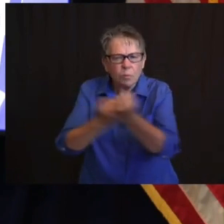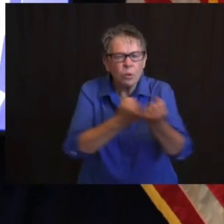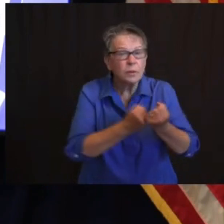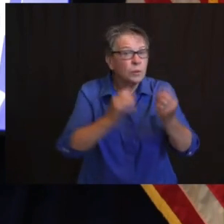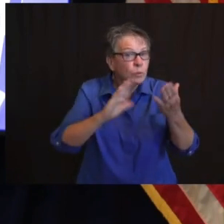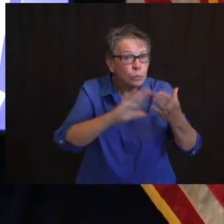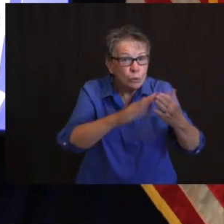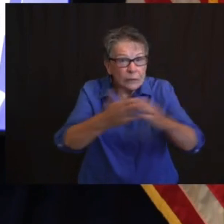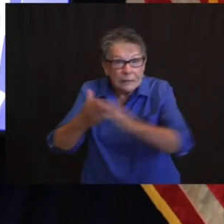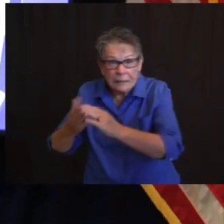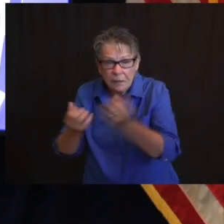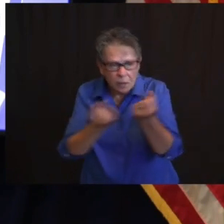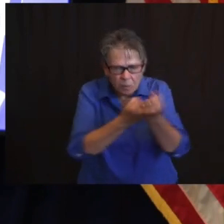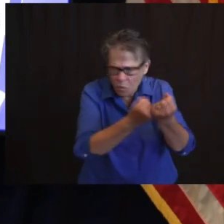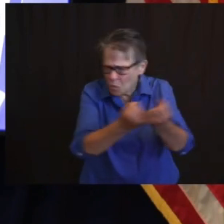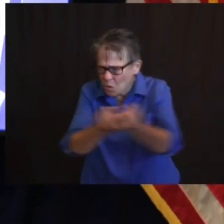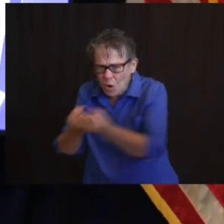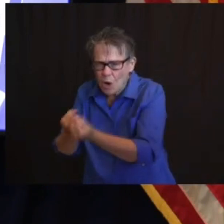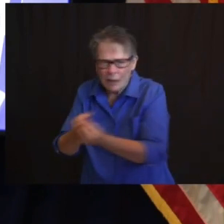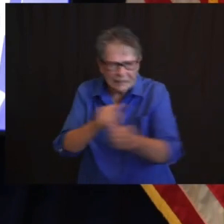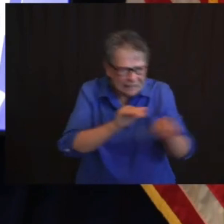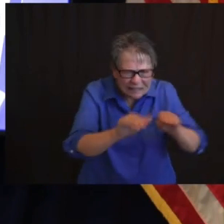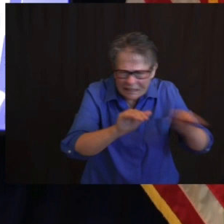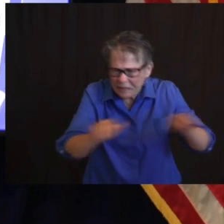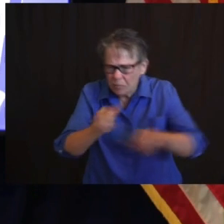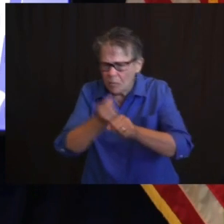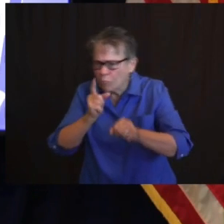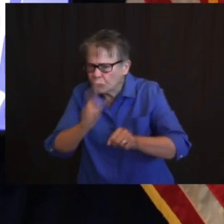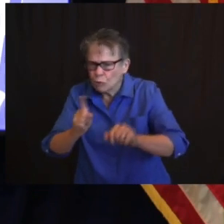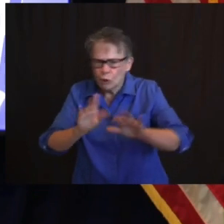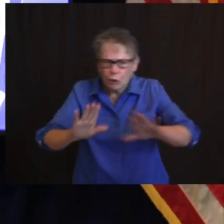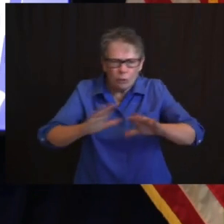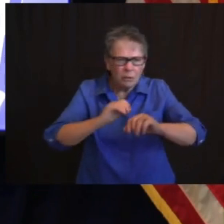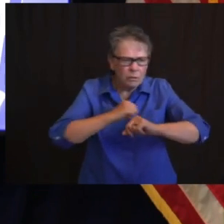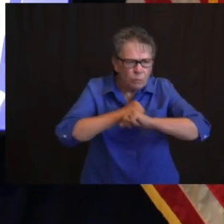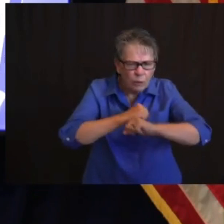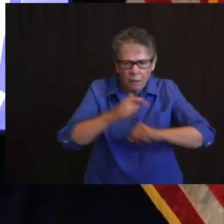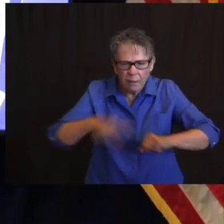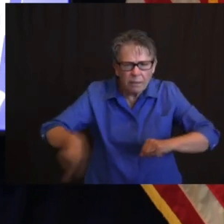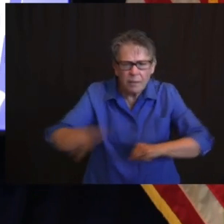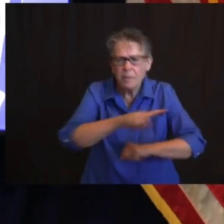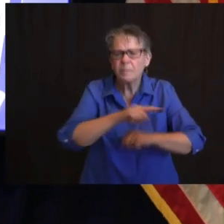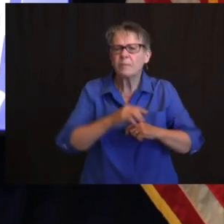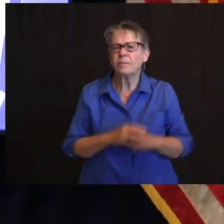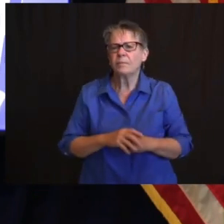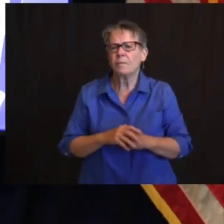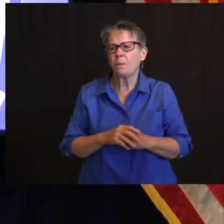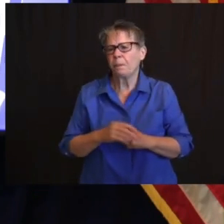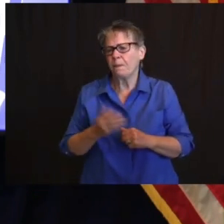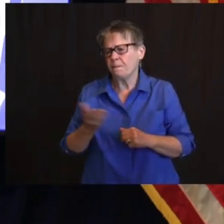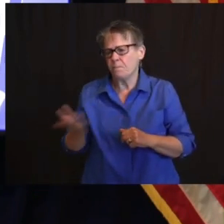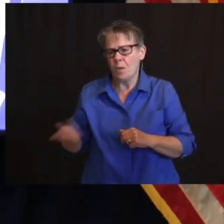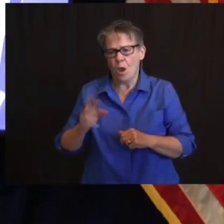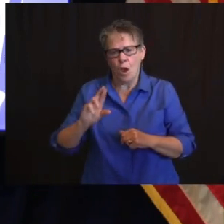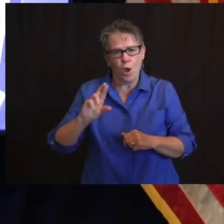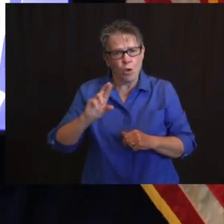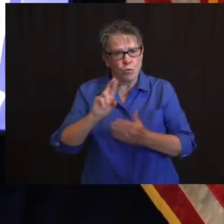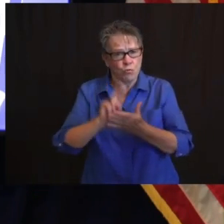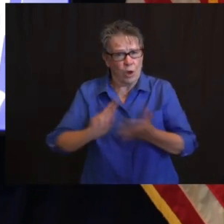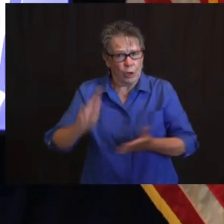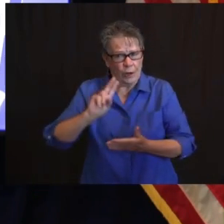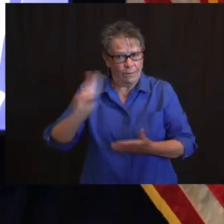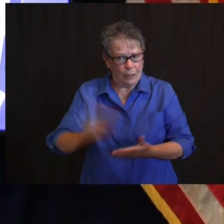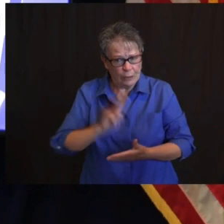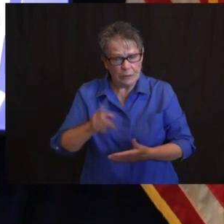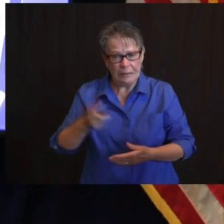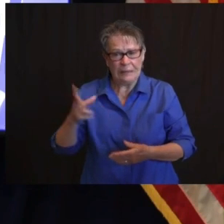pandemic began. As Dean Halkitis mentioned, we have established a common data reporting platform for contact tracing